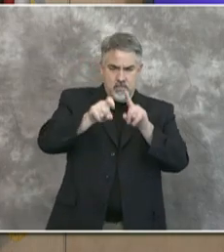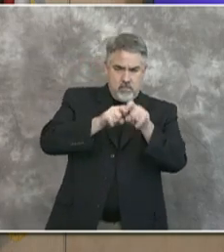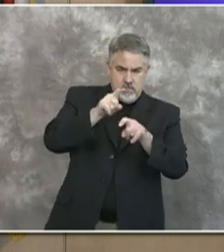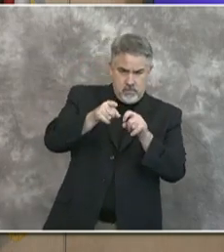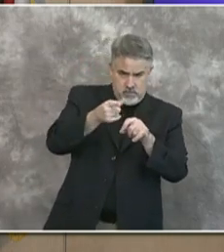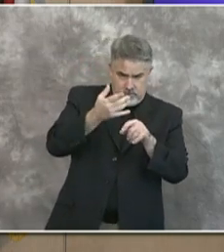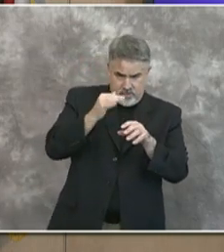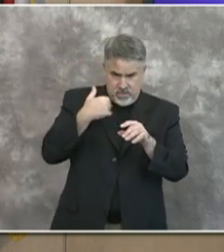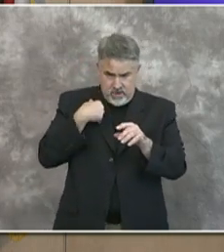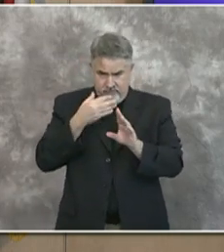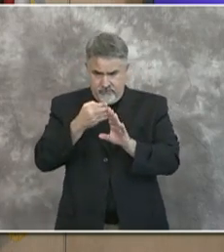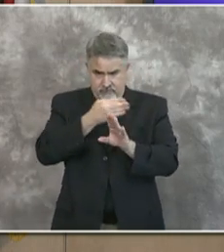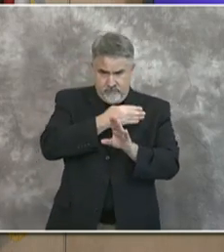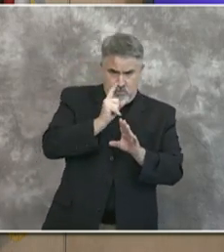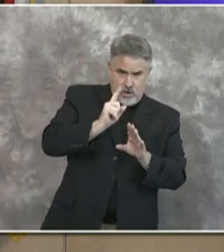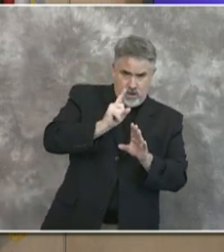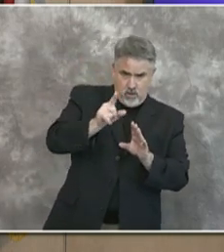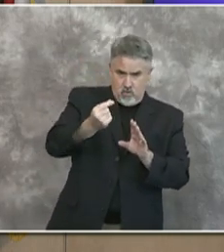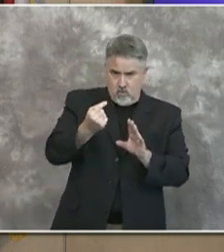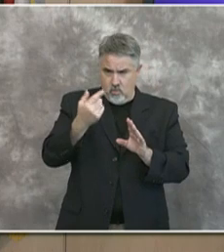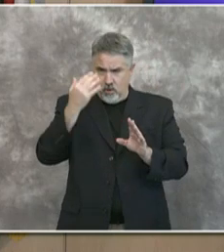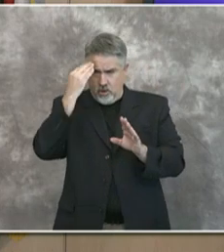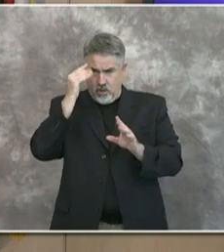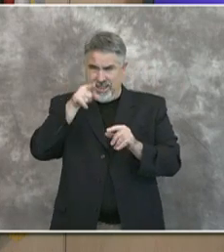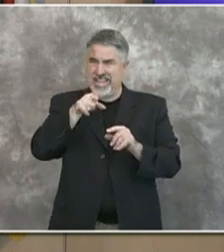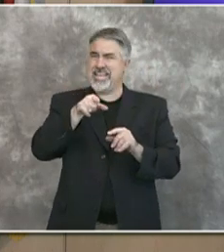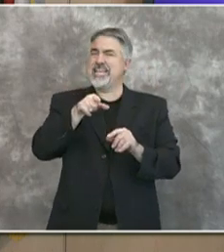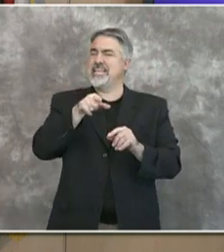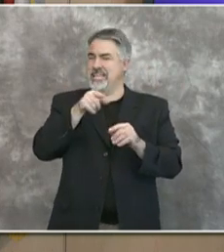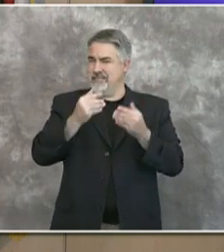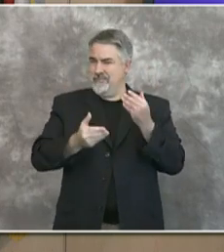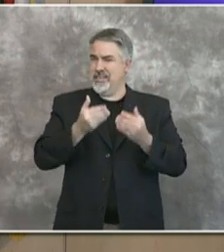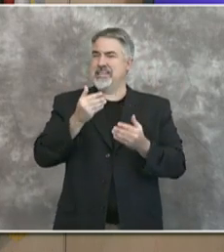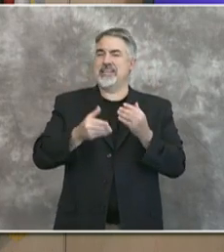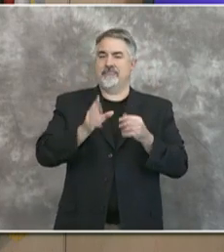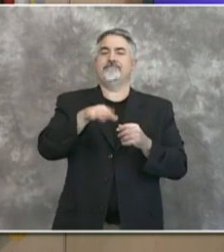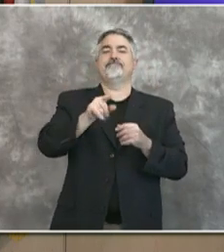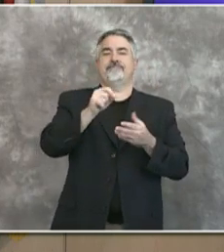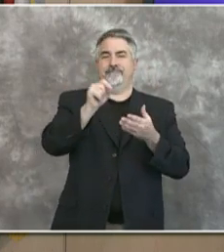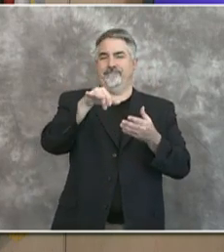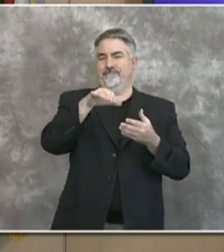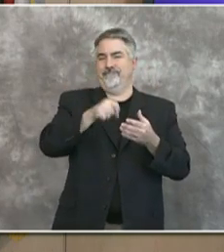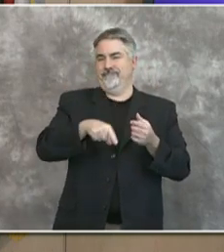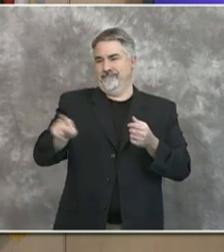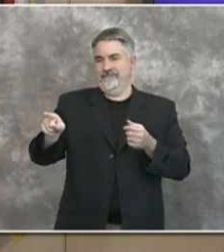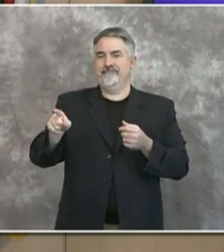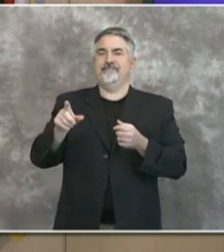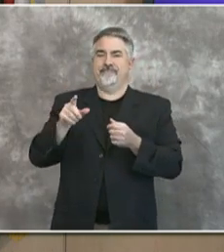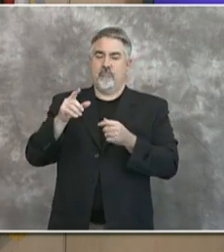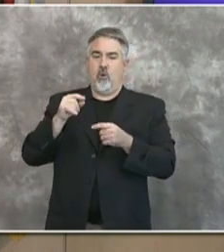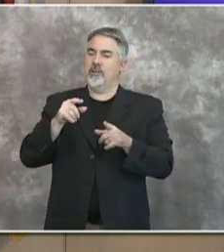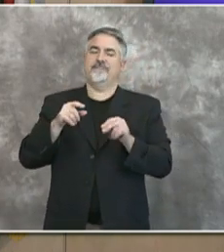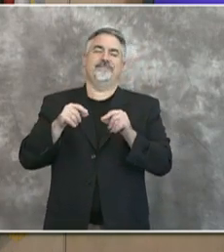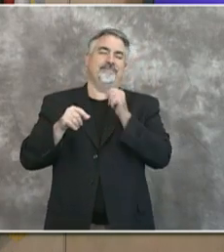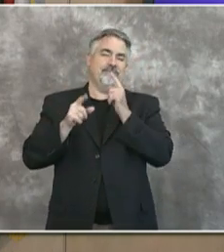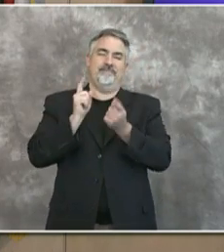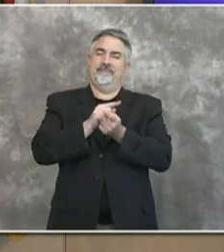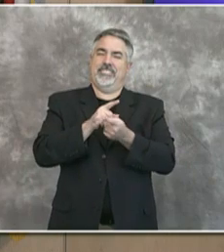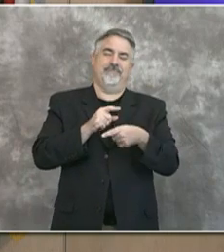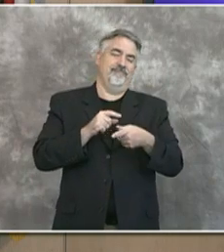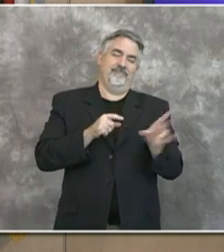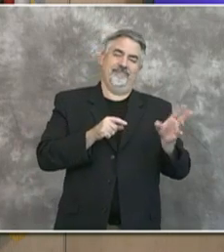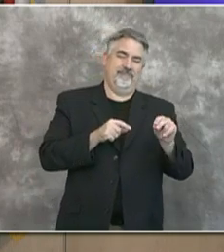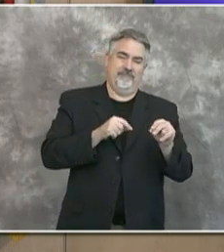will give us the foundation to check off that part of the box about the need to reopen and ease, and we continue to do that.